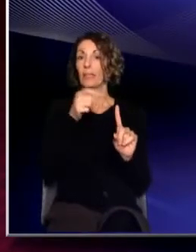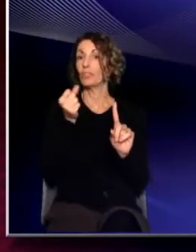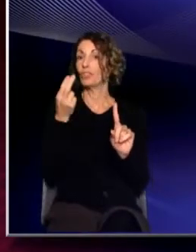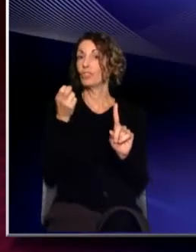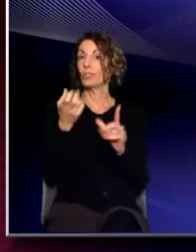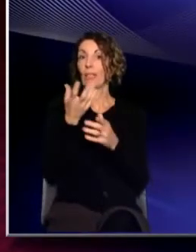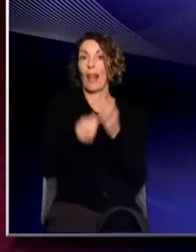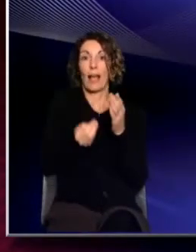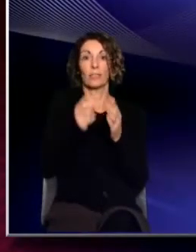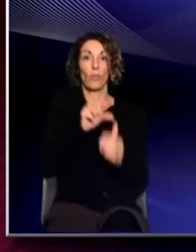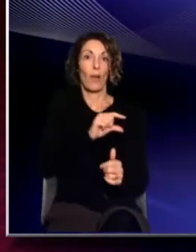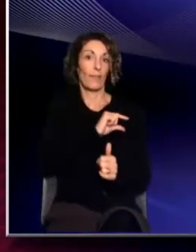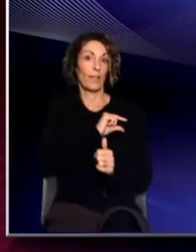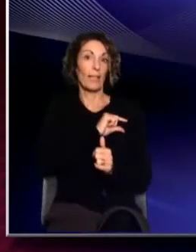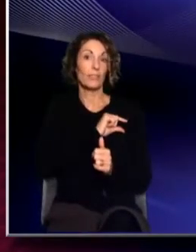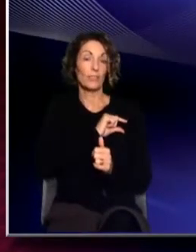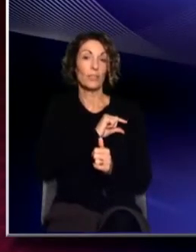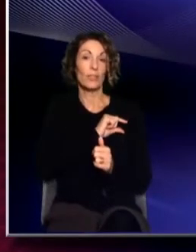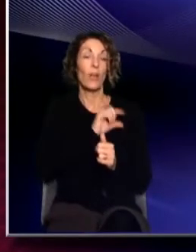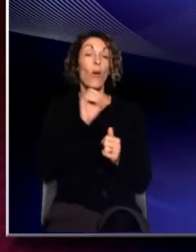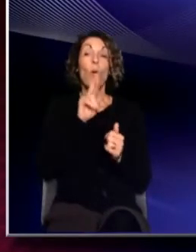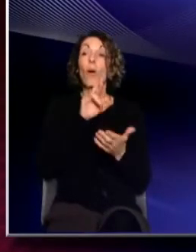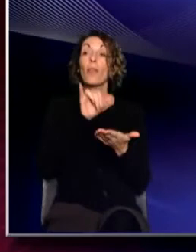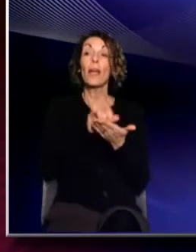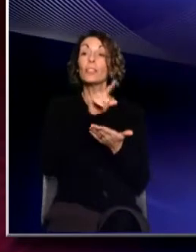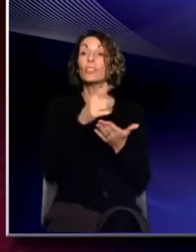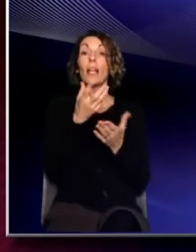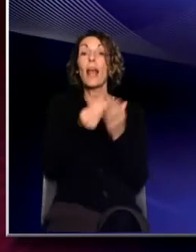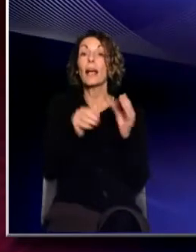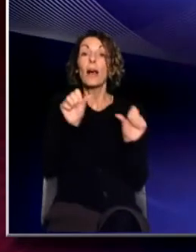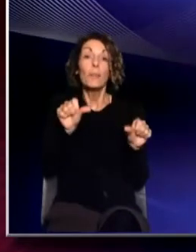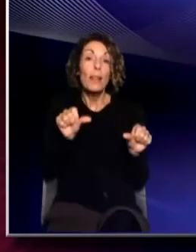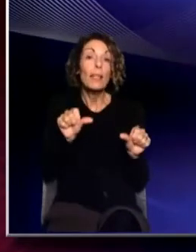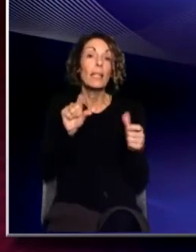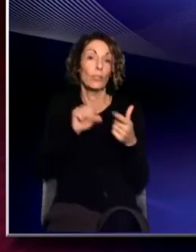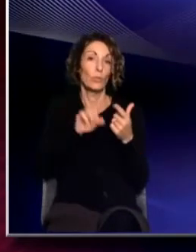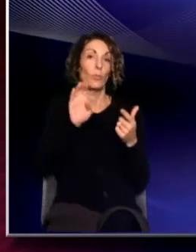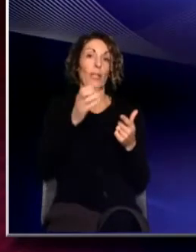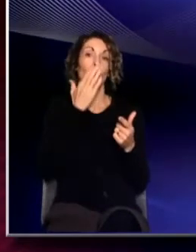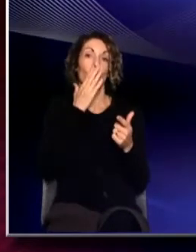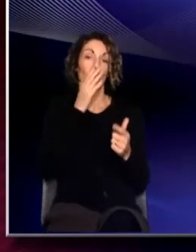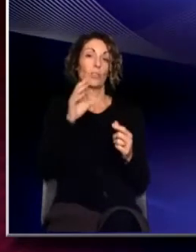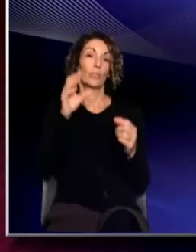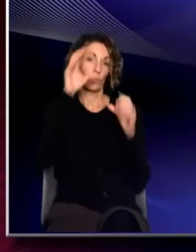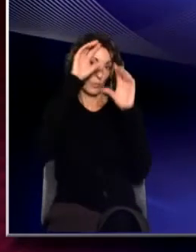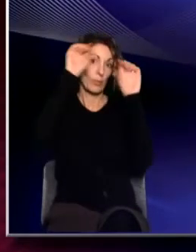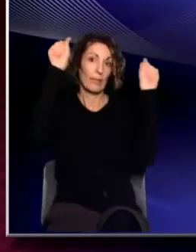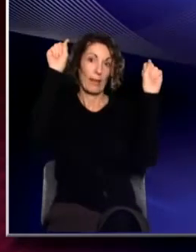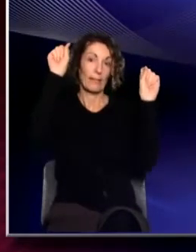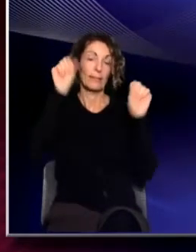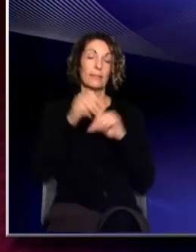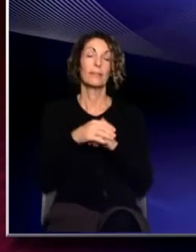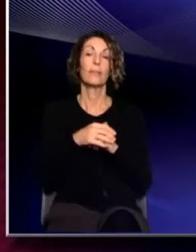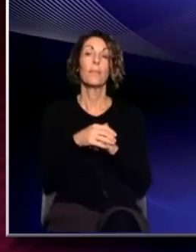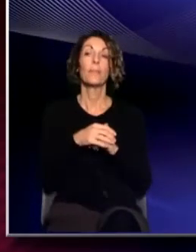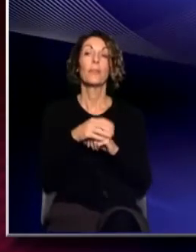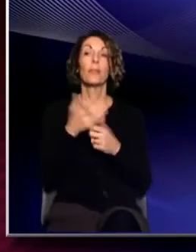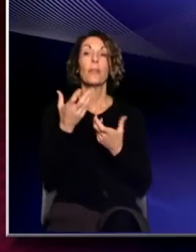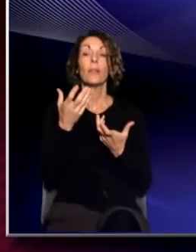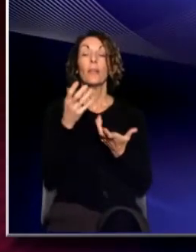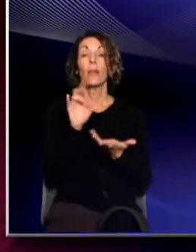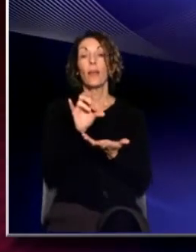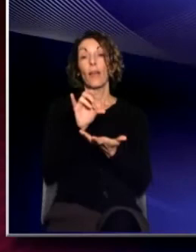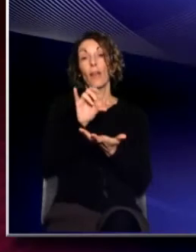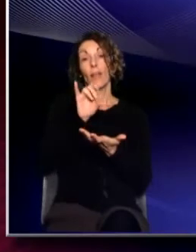the qualifications or that she lacks the ability to be a good superintendent. So